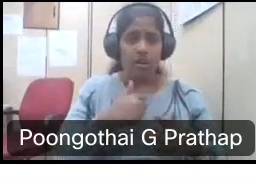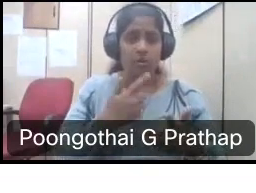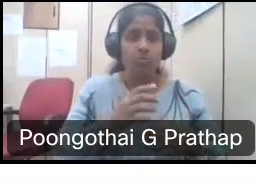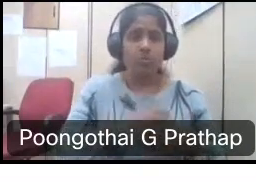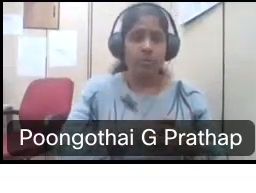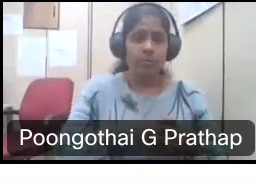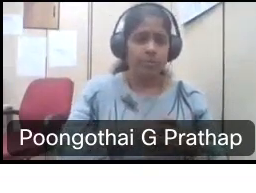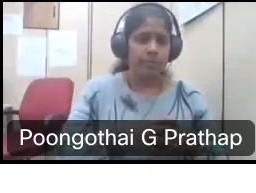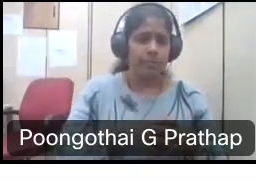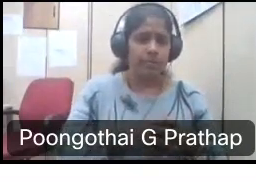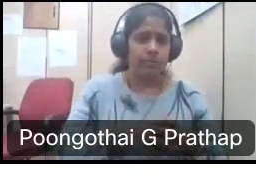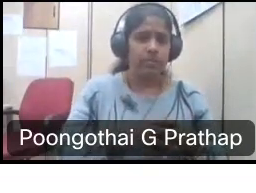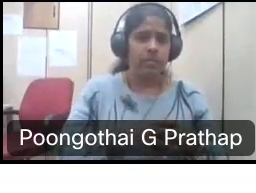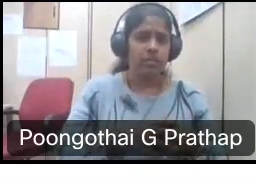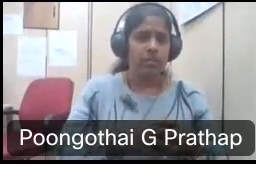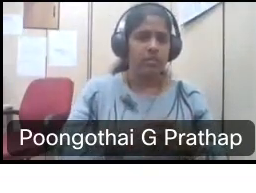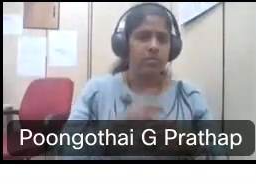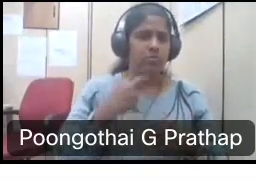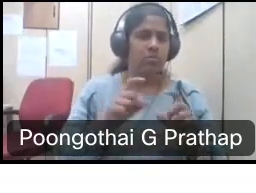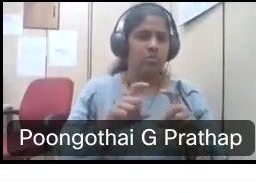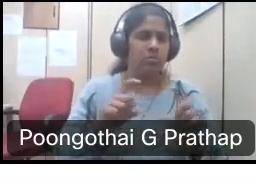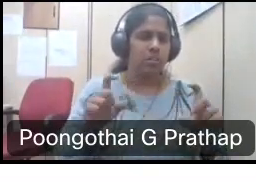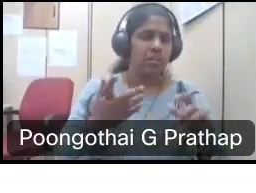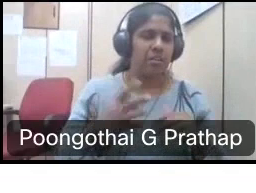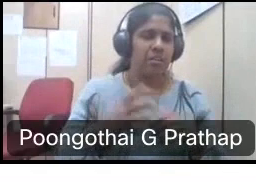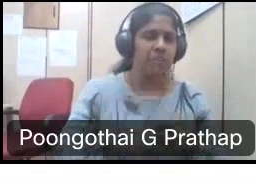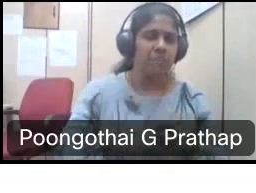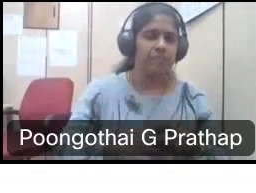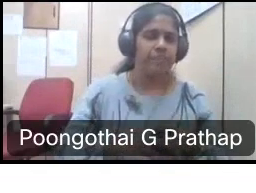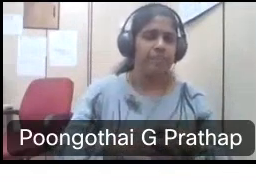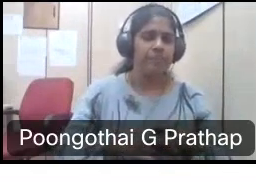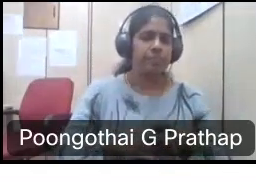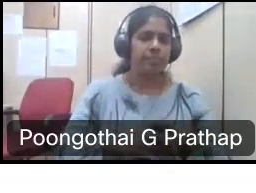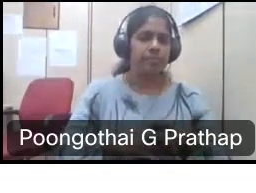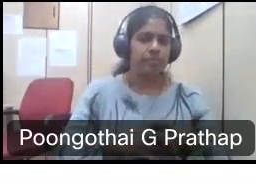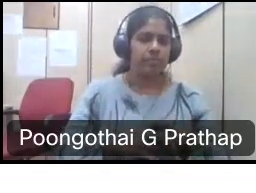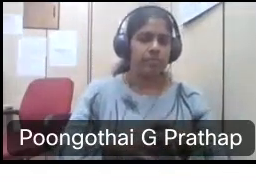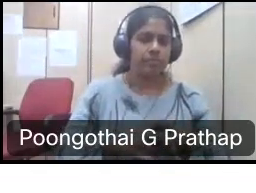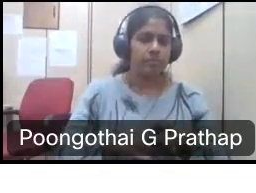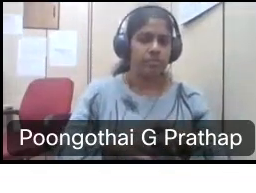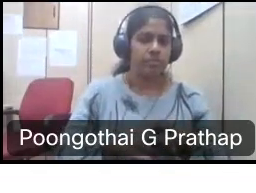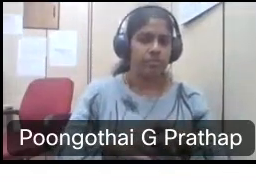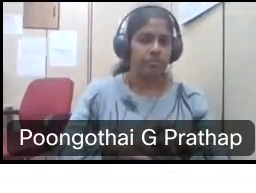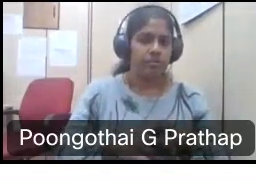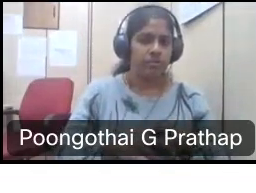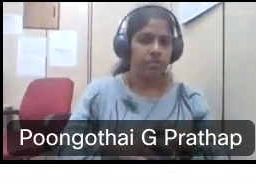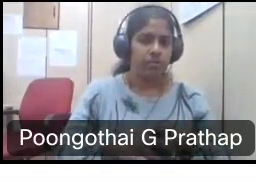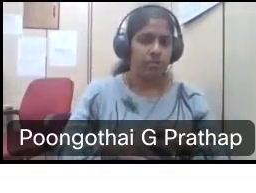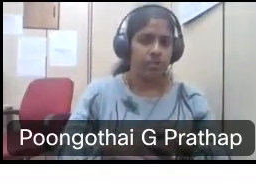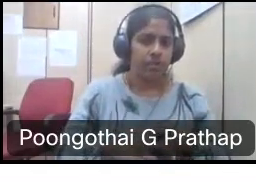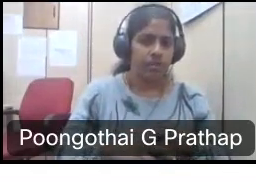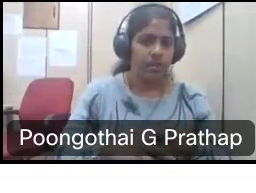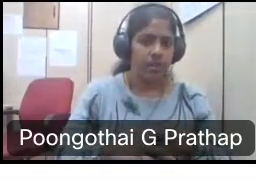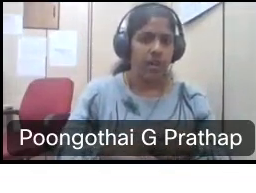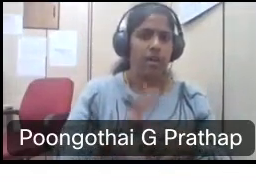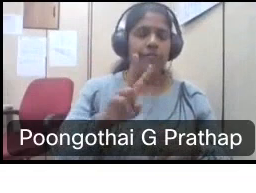Down syndrome. But this was the echo picture, you can say VST and the pulmonary stenosis. We did